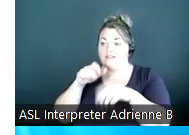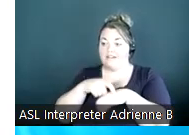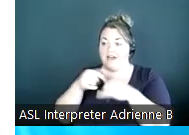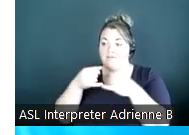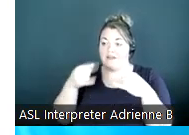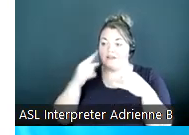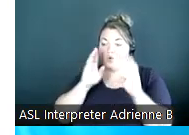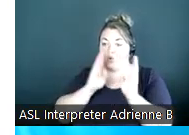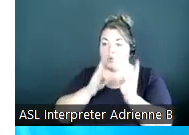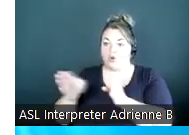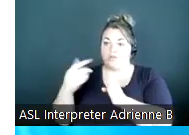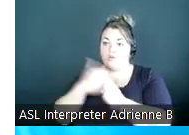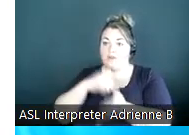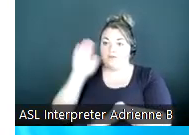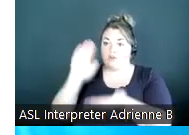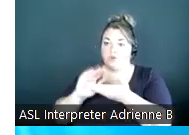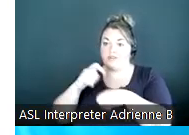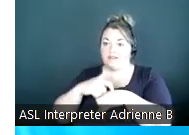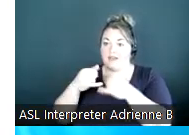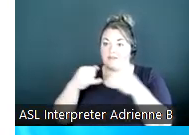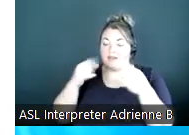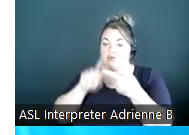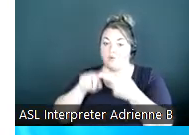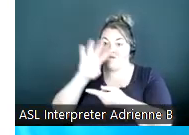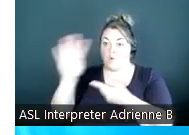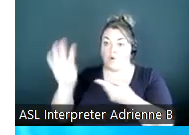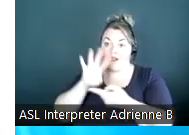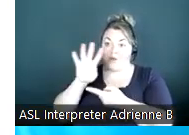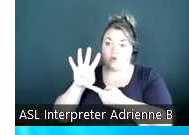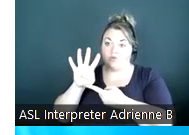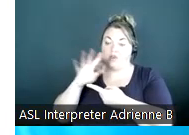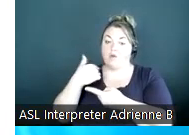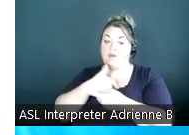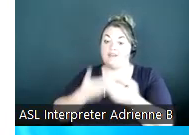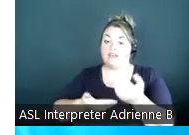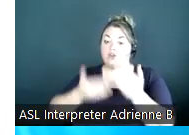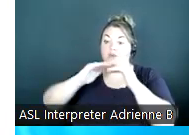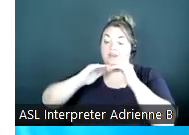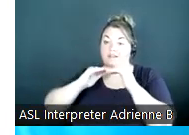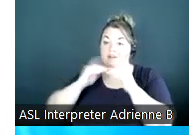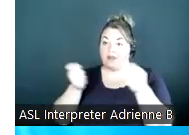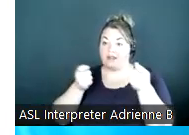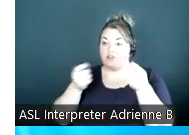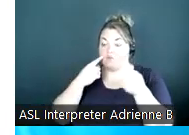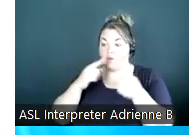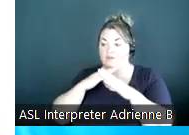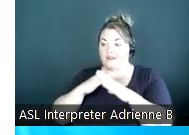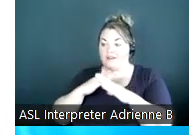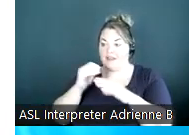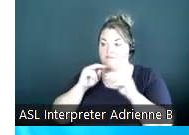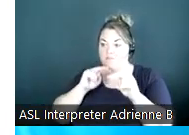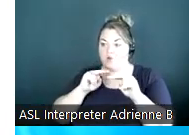we've reduced those timelines to 4 hours, and we've increased the regulation for protecting and